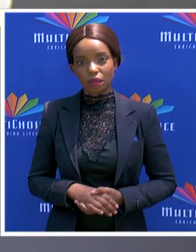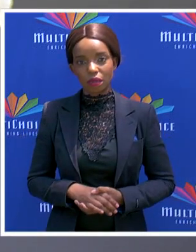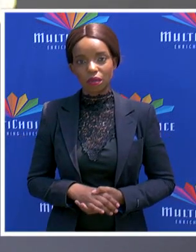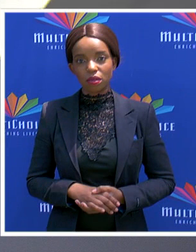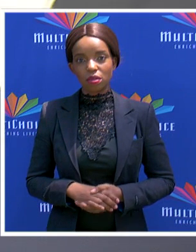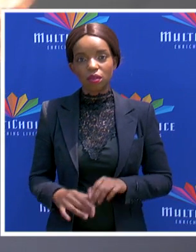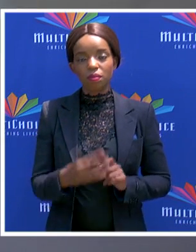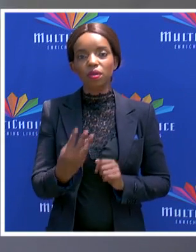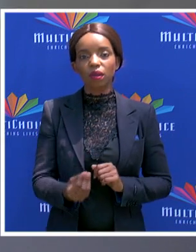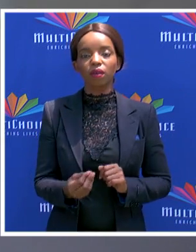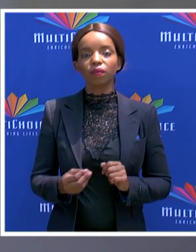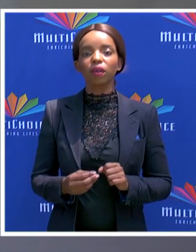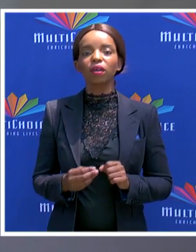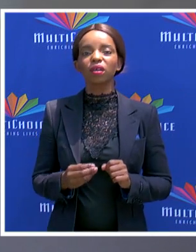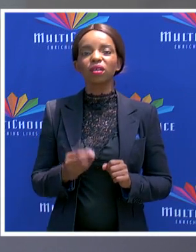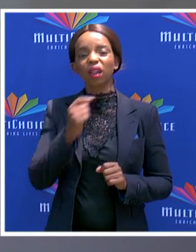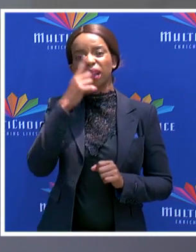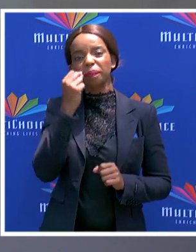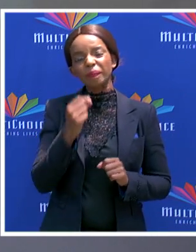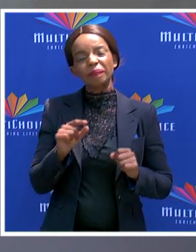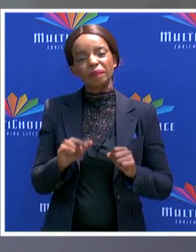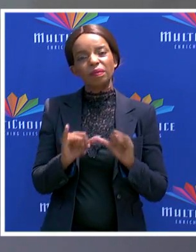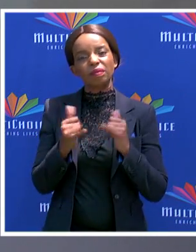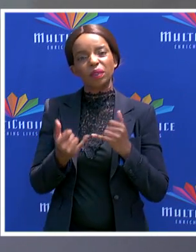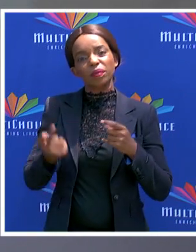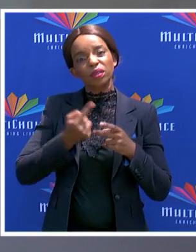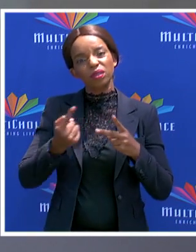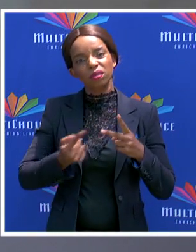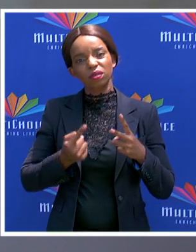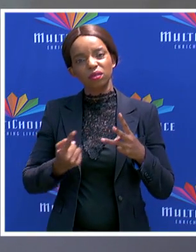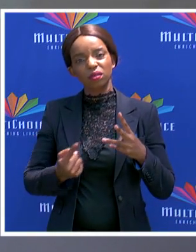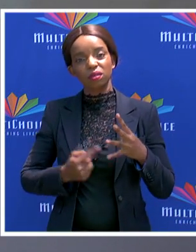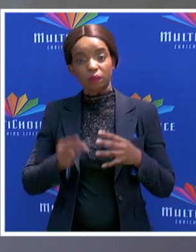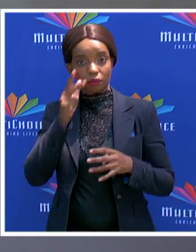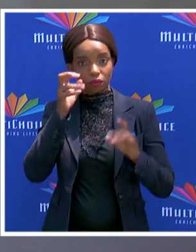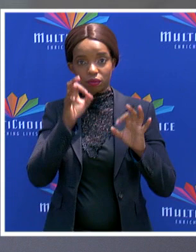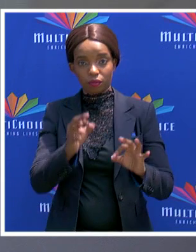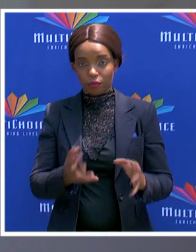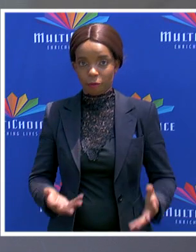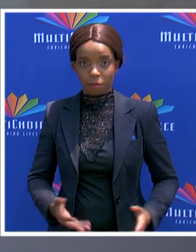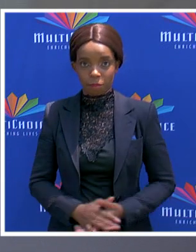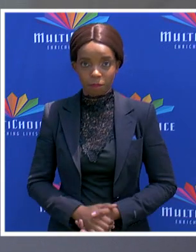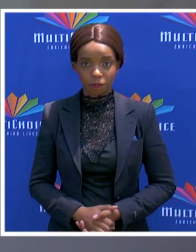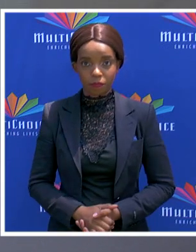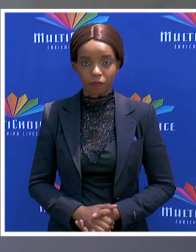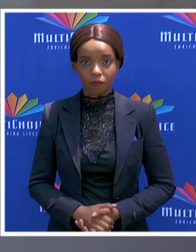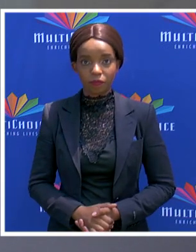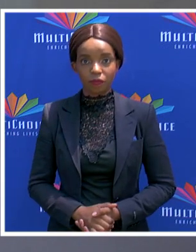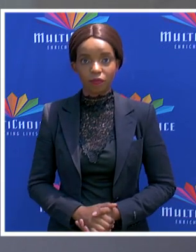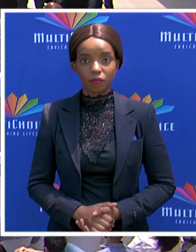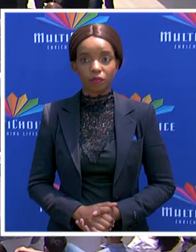subscribers roughly from the rest of Africa, and we have half our subscribers in South Africa. We are a truly African